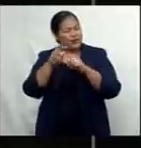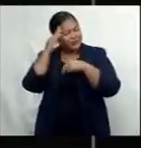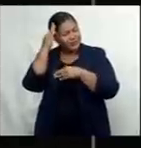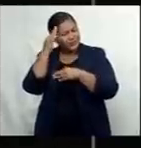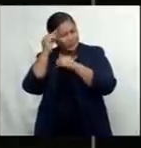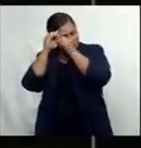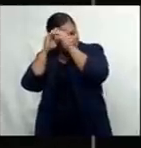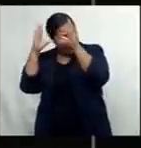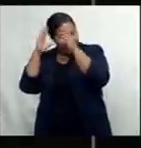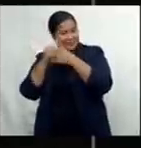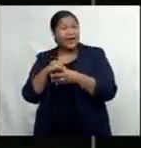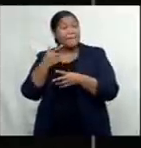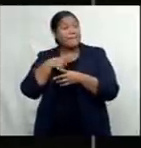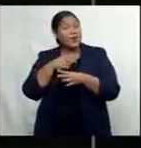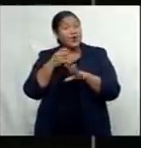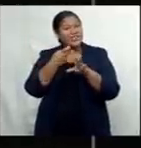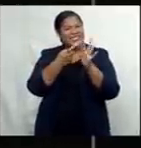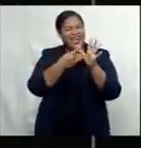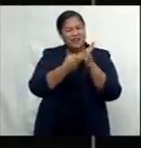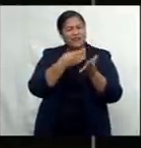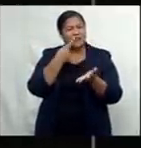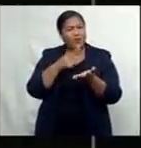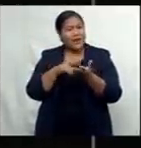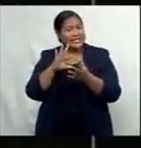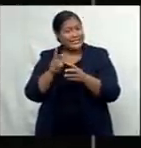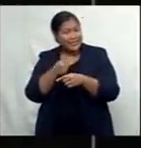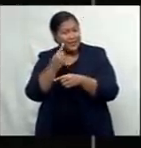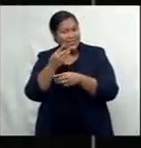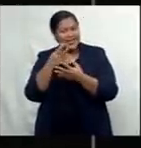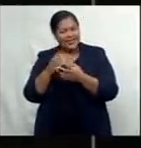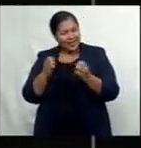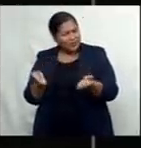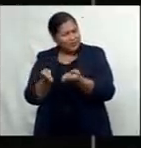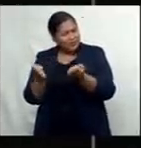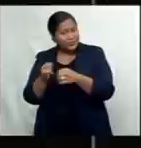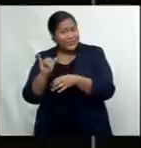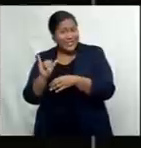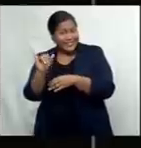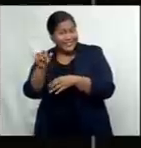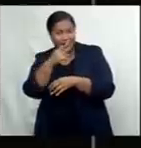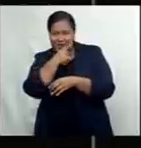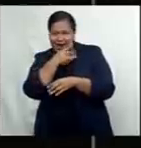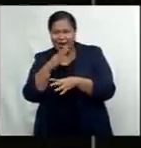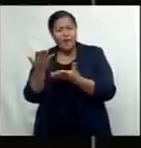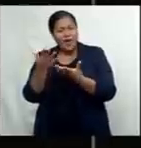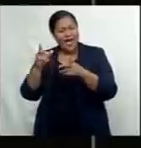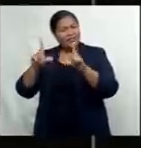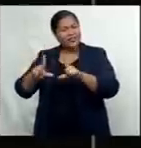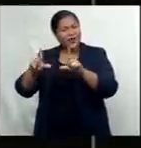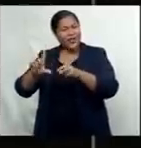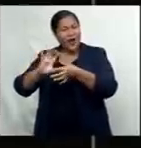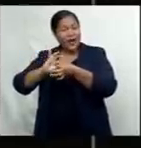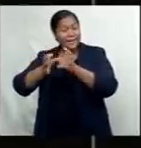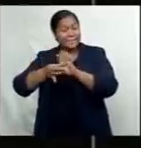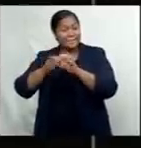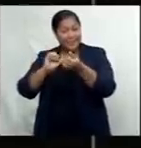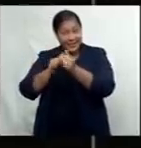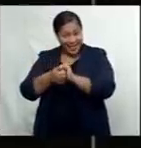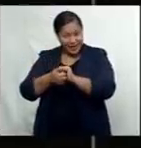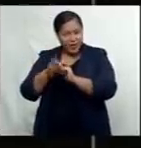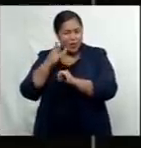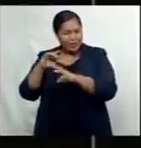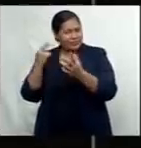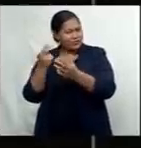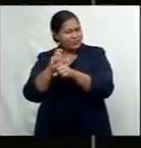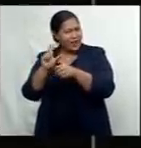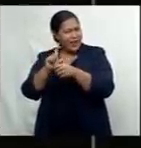Tavi reports, this was something that motivated the Asawa native at the Tokyo Olympic Games, where the side created history by